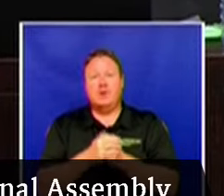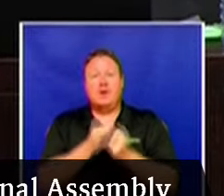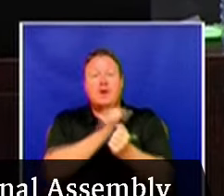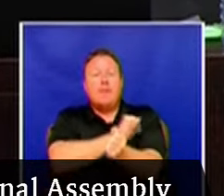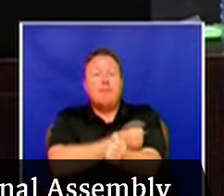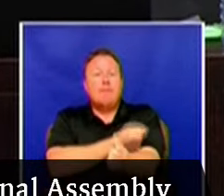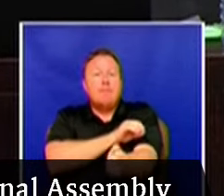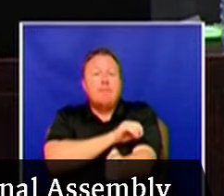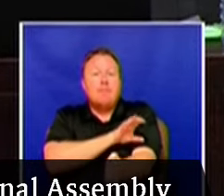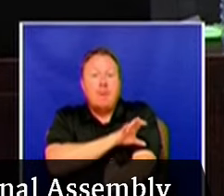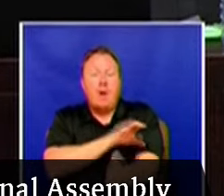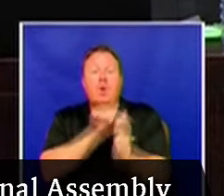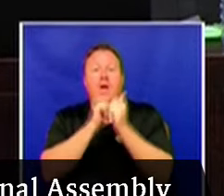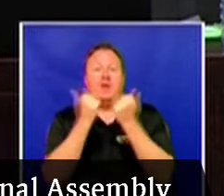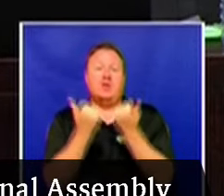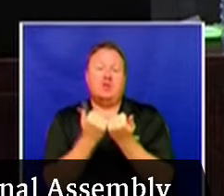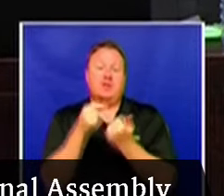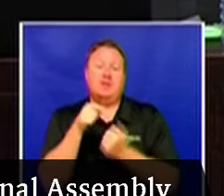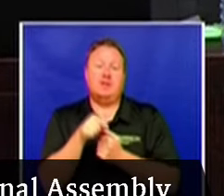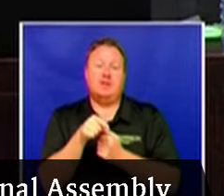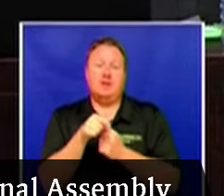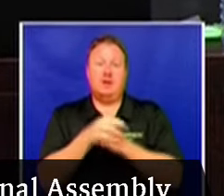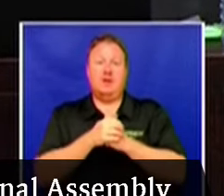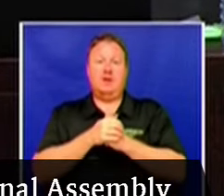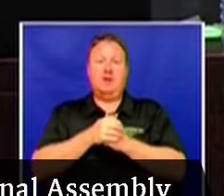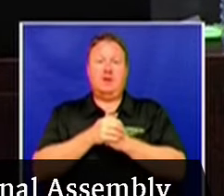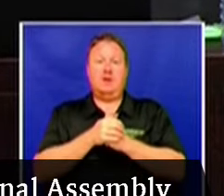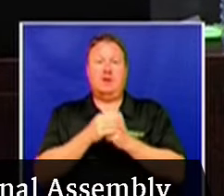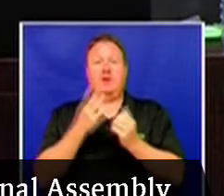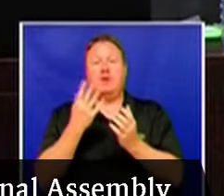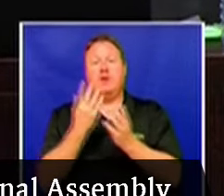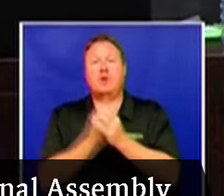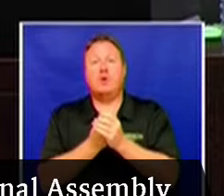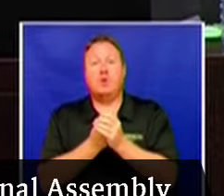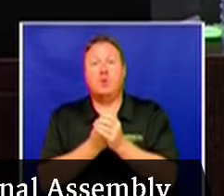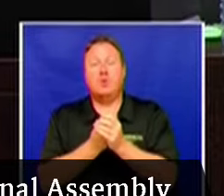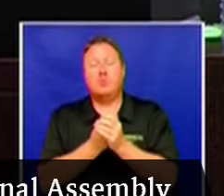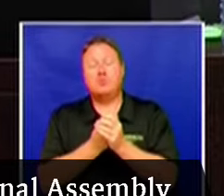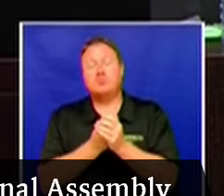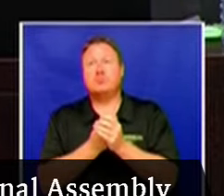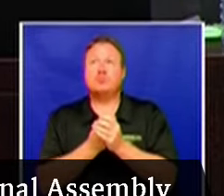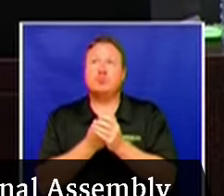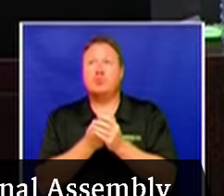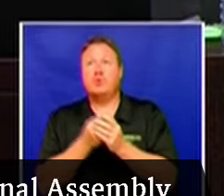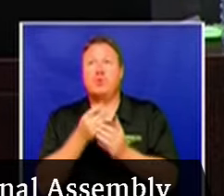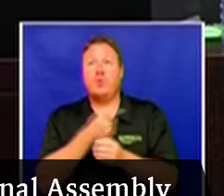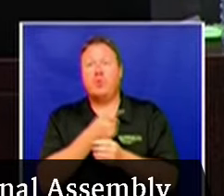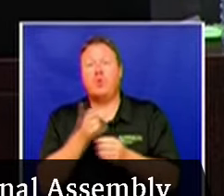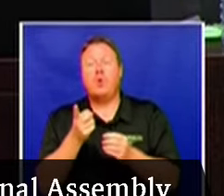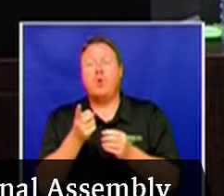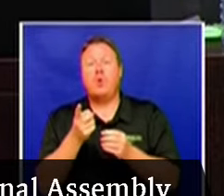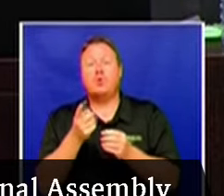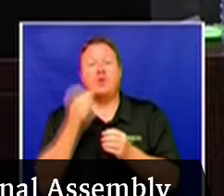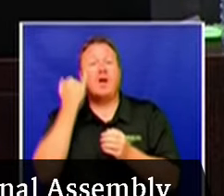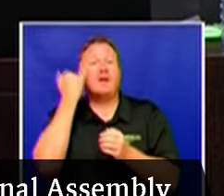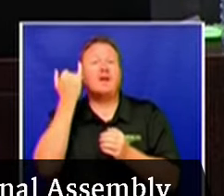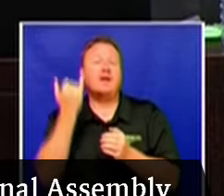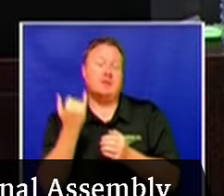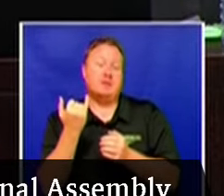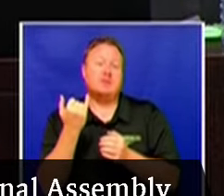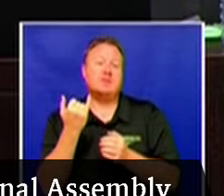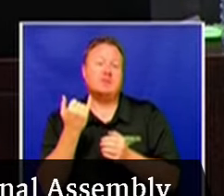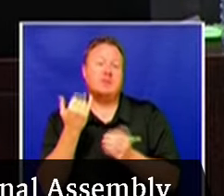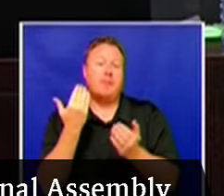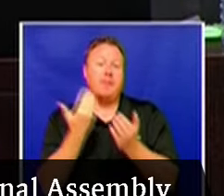say, with those underpinnings, if one can call it that, has enabled